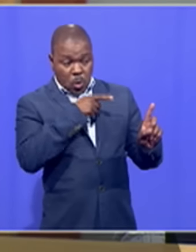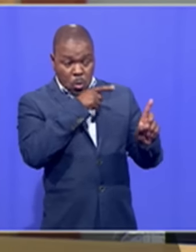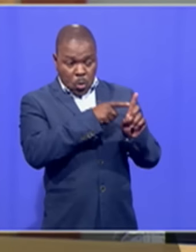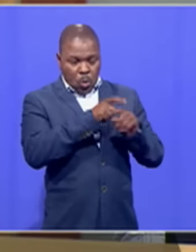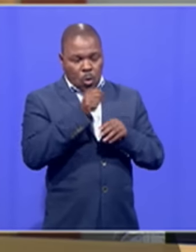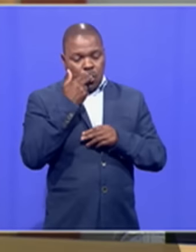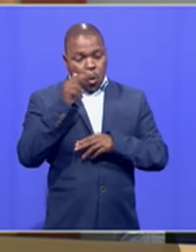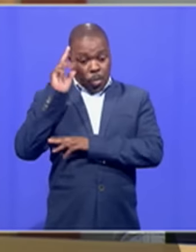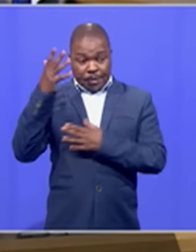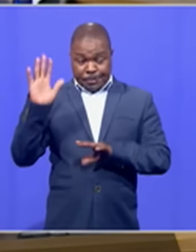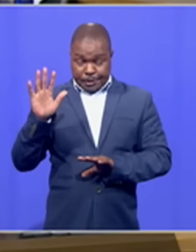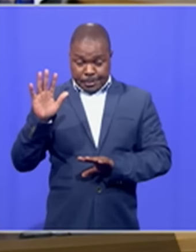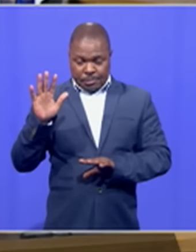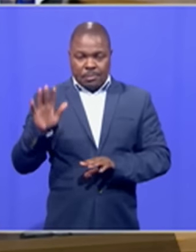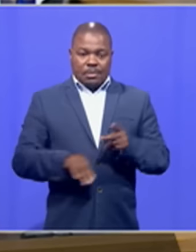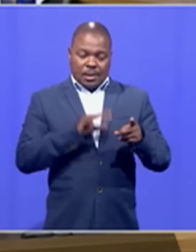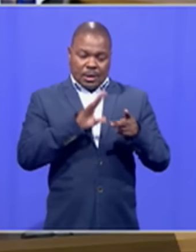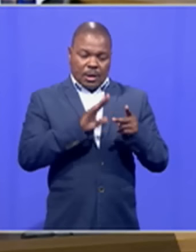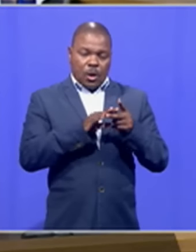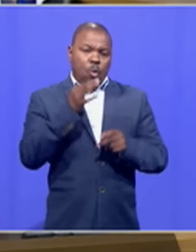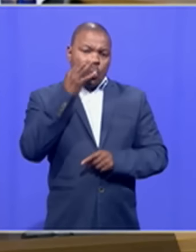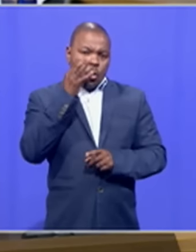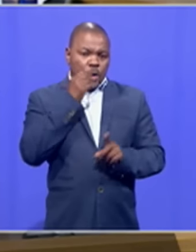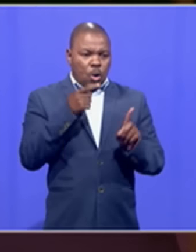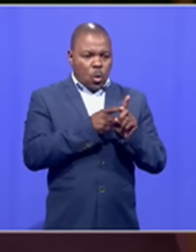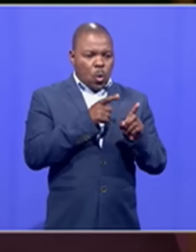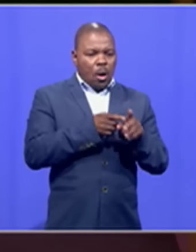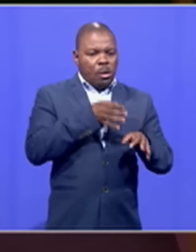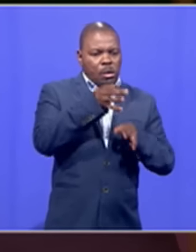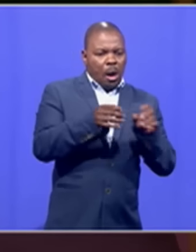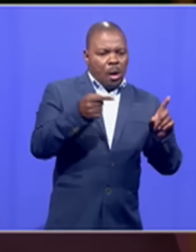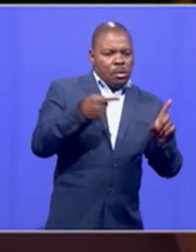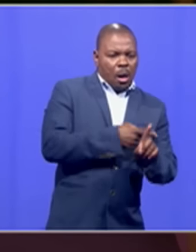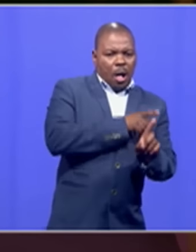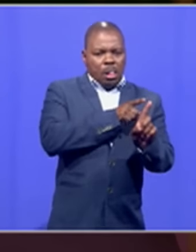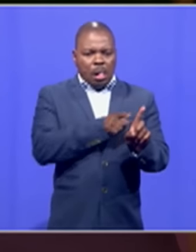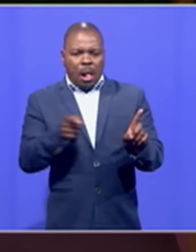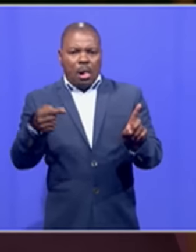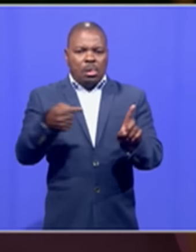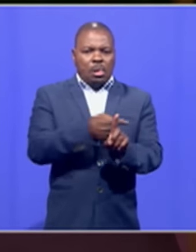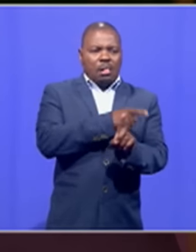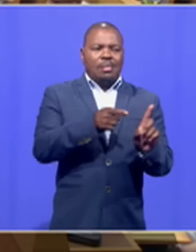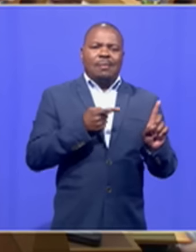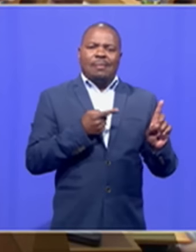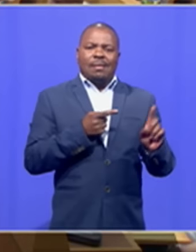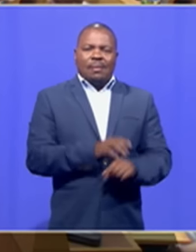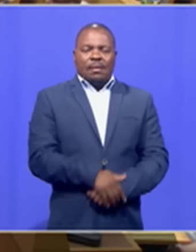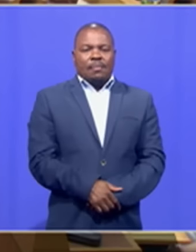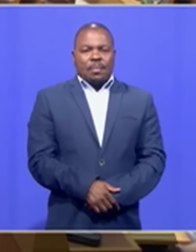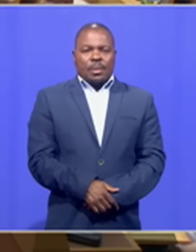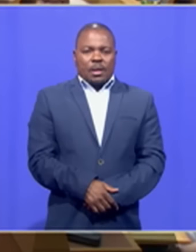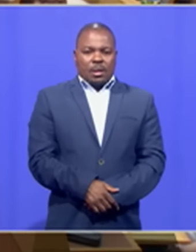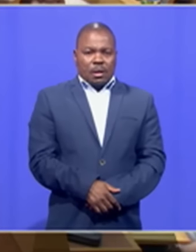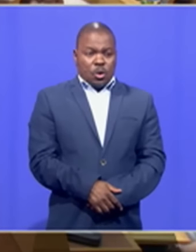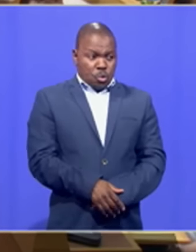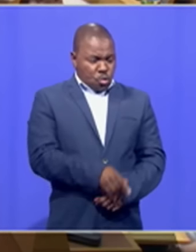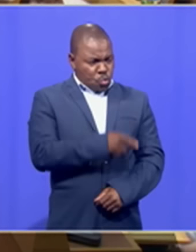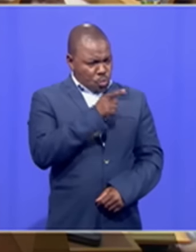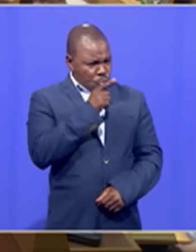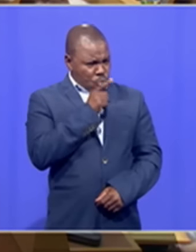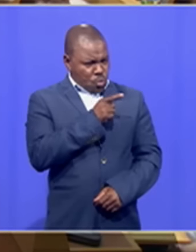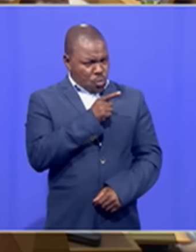tlase ga kano. O mo latofatša ka gore o fetola polelo ya gagwe ge seemo se mo swanetše. Are you friends